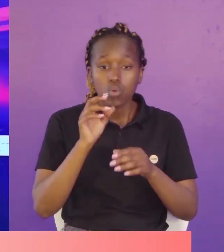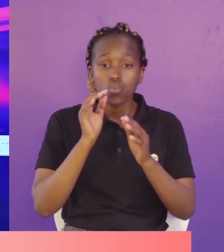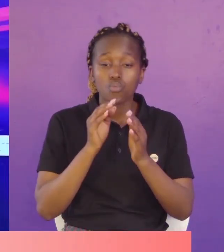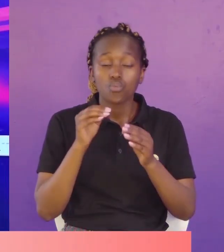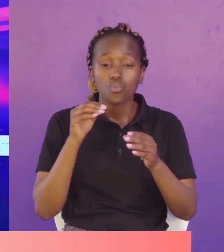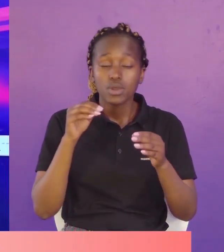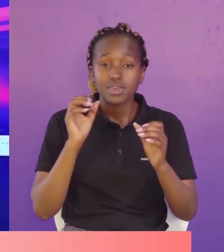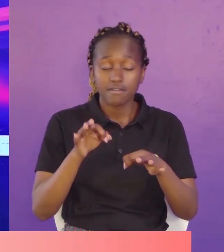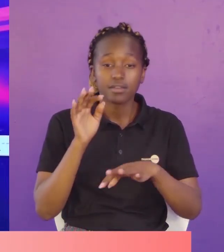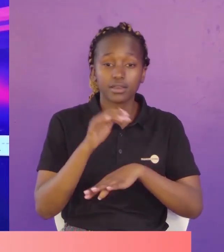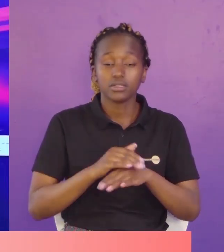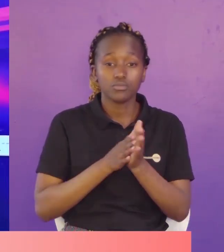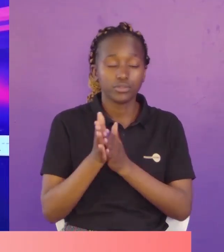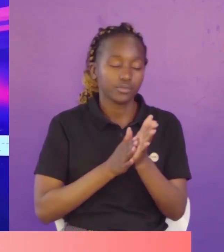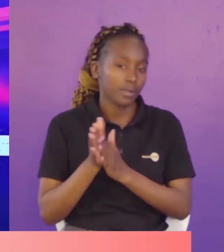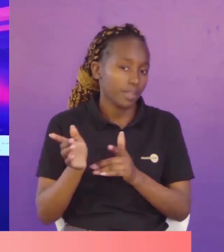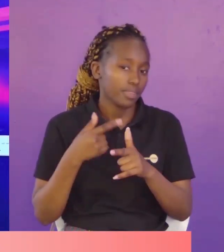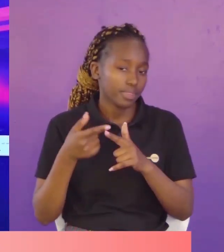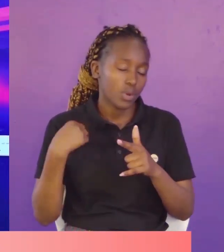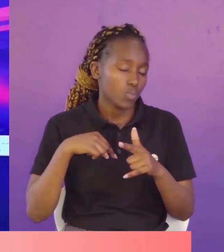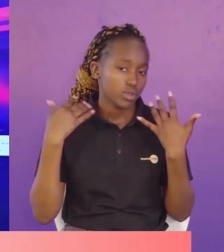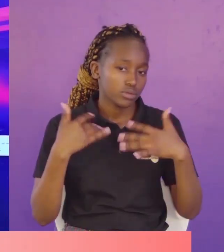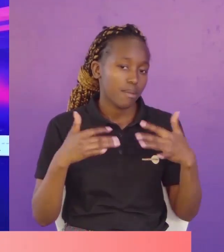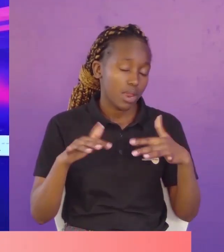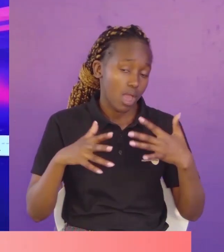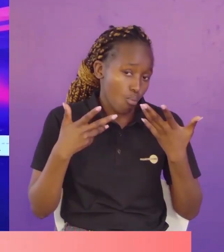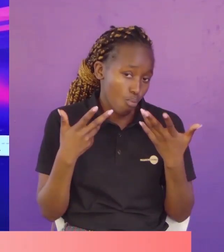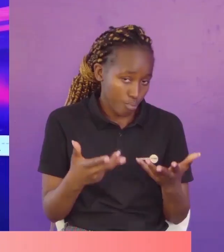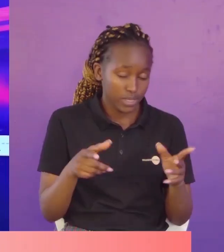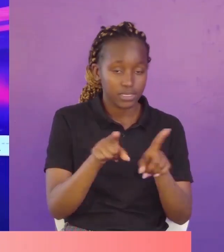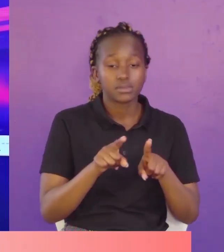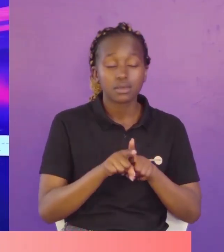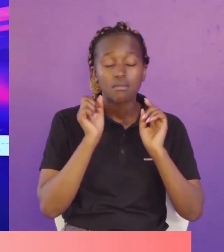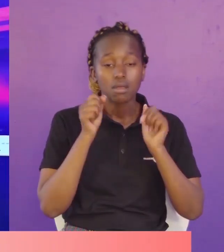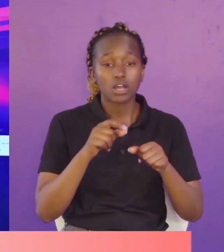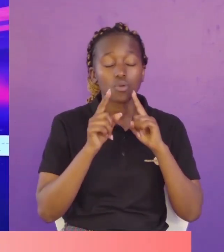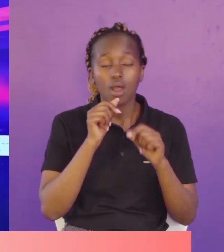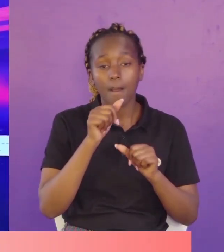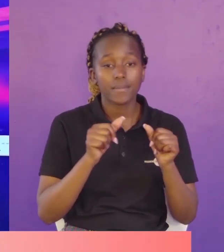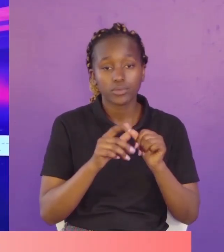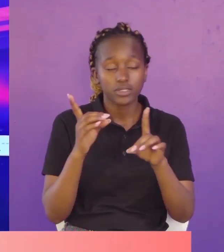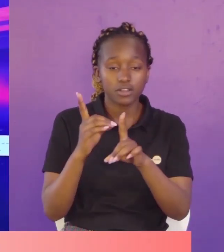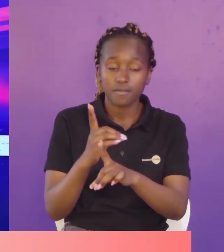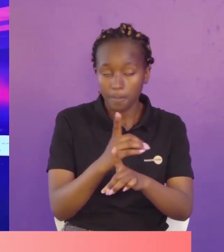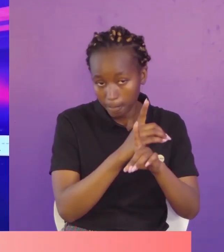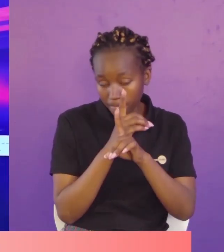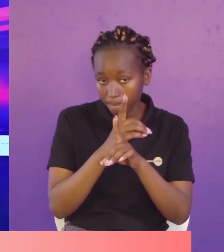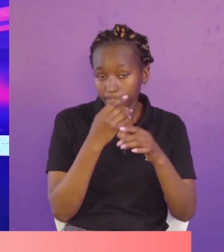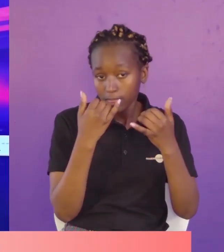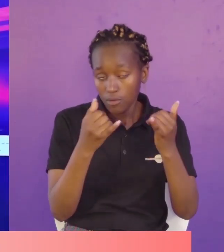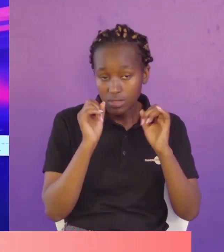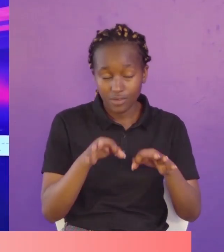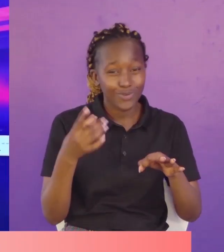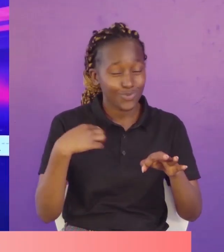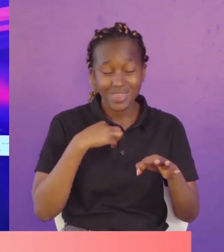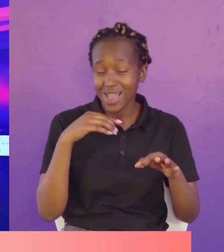they can perform without the motivation. Let's also look at our defense line, because conceding